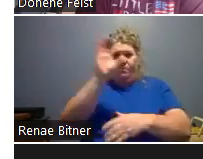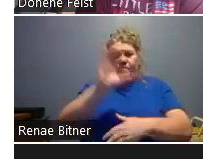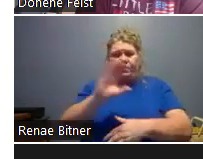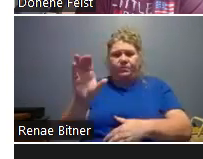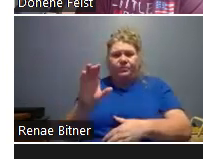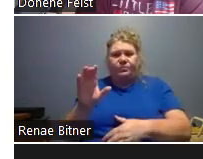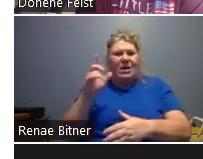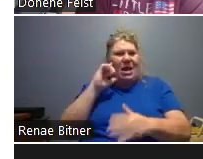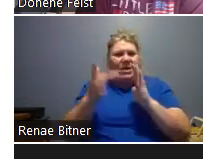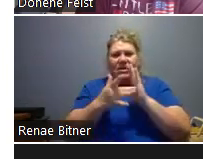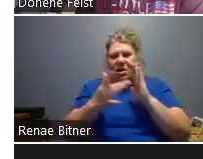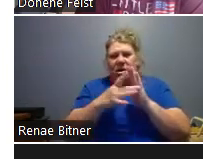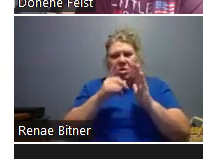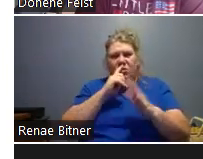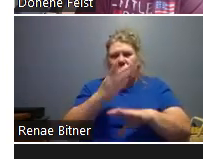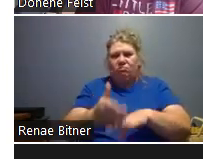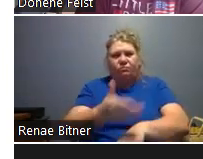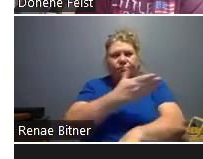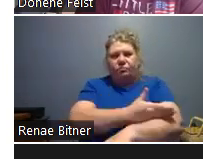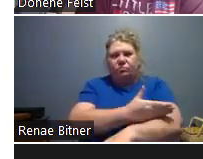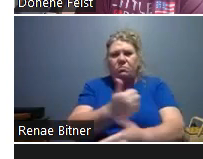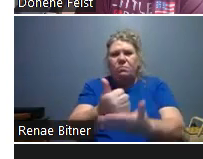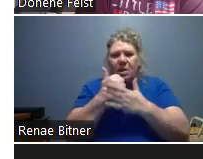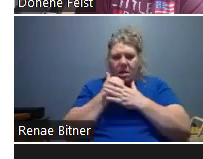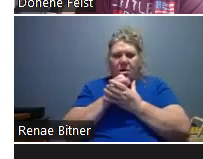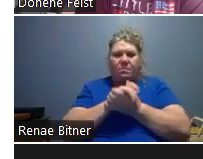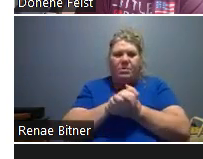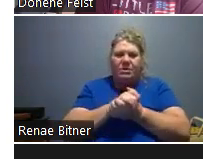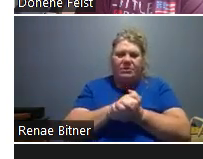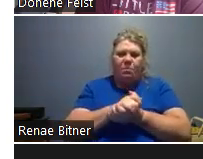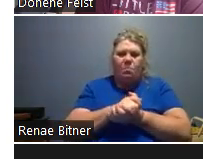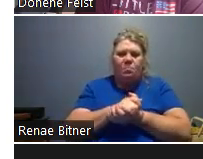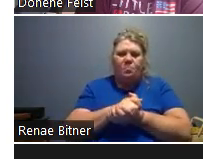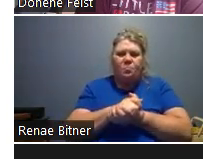that technology has really been quite helpful.